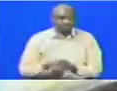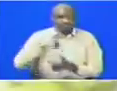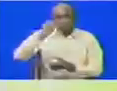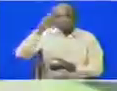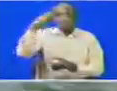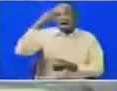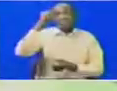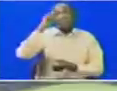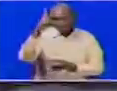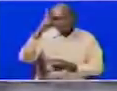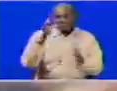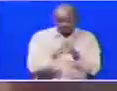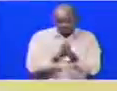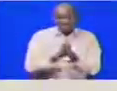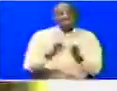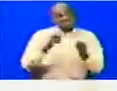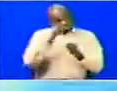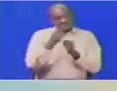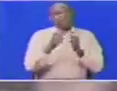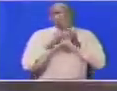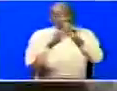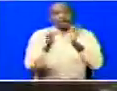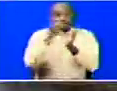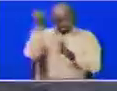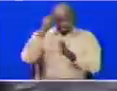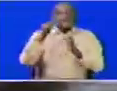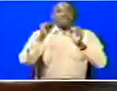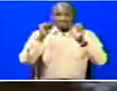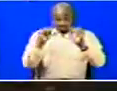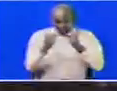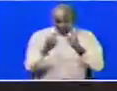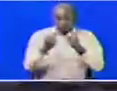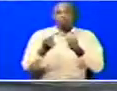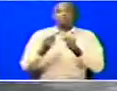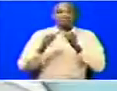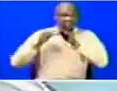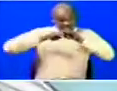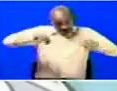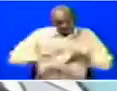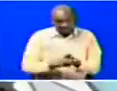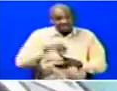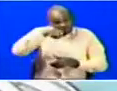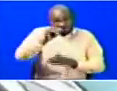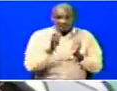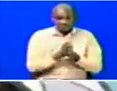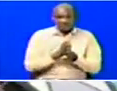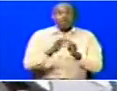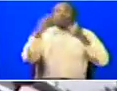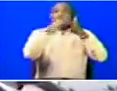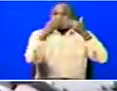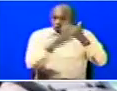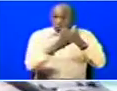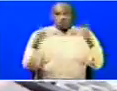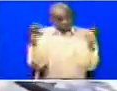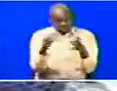Mohamed Abduhak and team leader of Kenya Rescue Divers Moses Owaga, who are under the Sonko Rescue Team